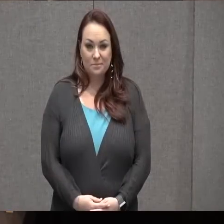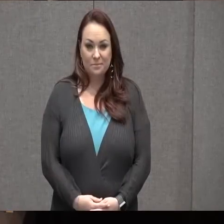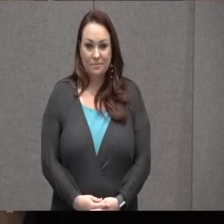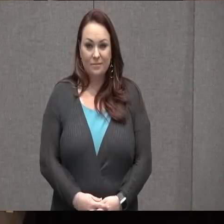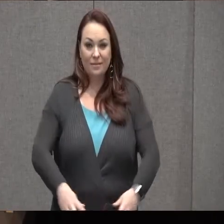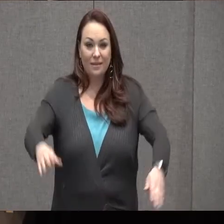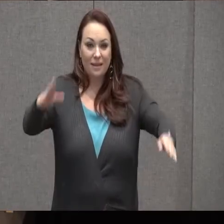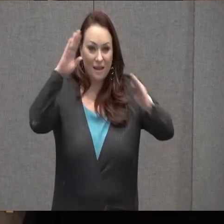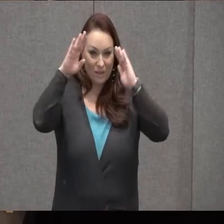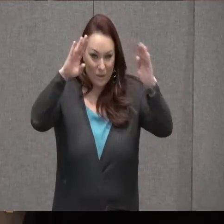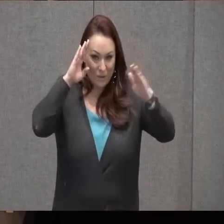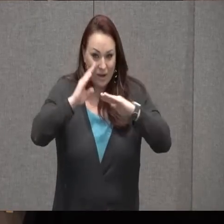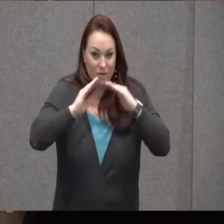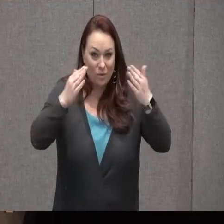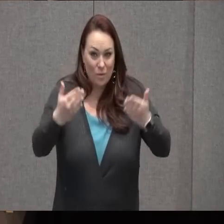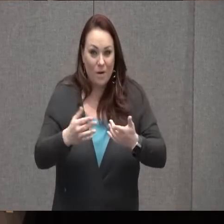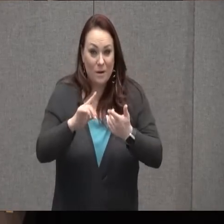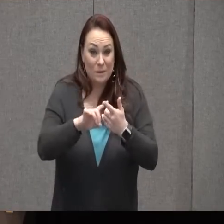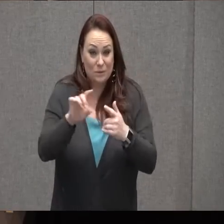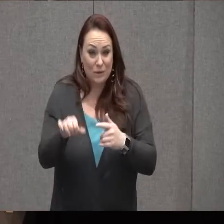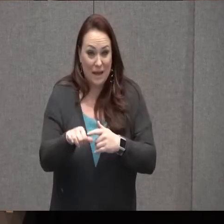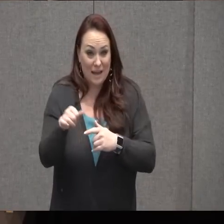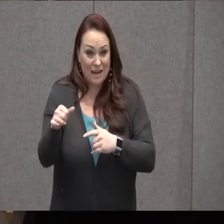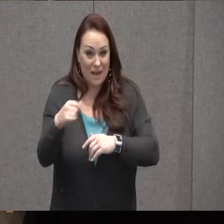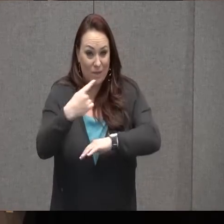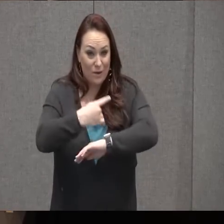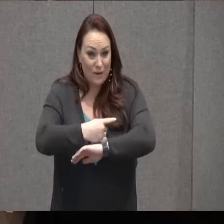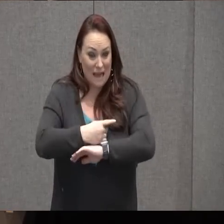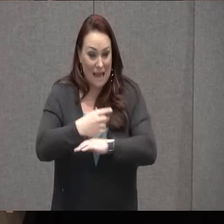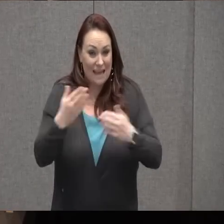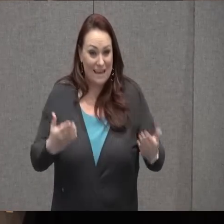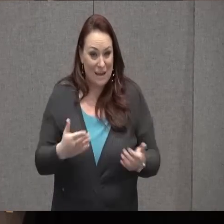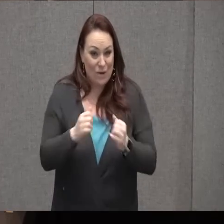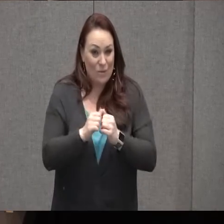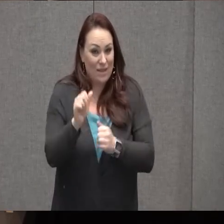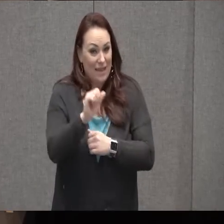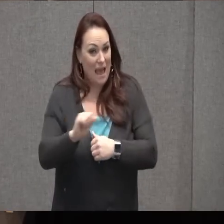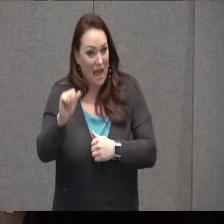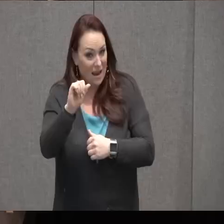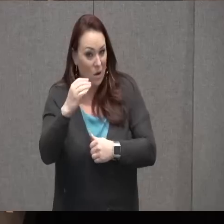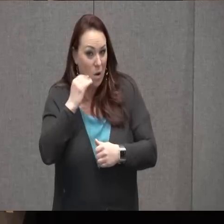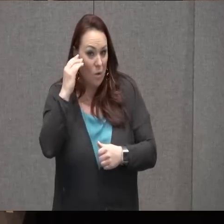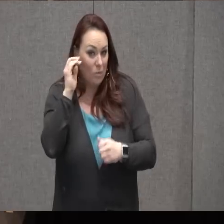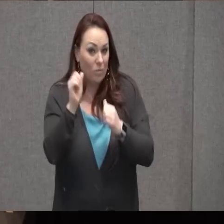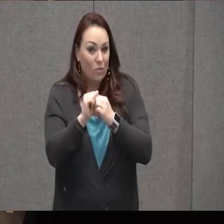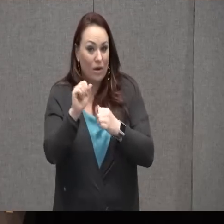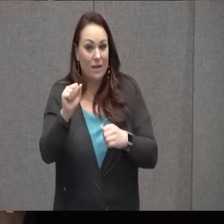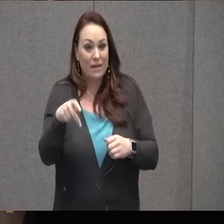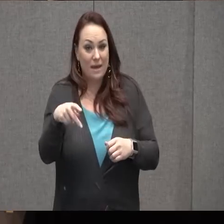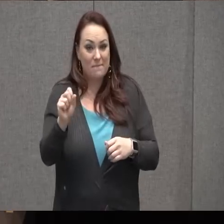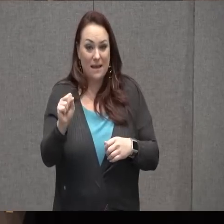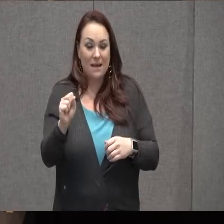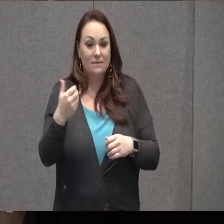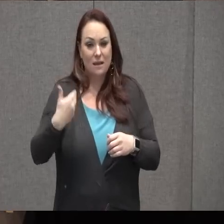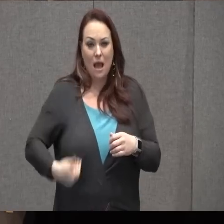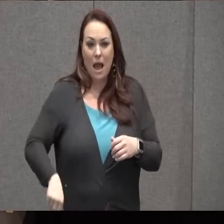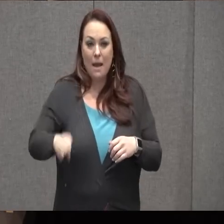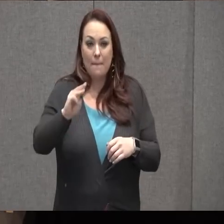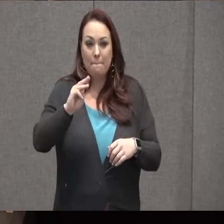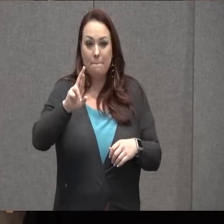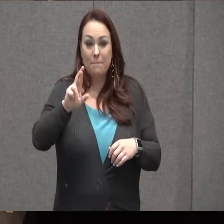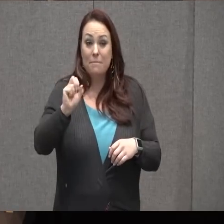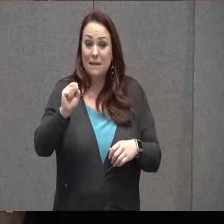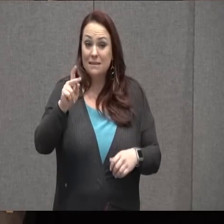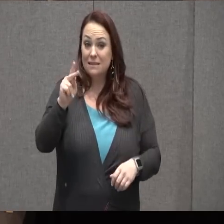Hello, and welcome to another episode of At Home with APS. I'm Mrs. K, and today I'm going to be joined